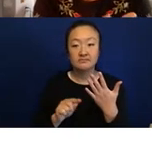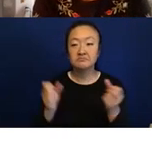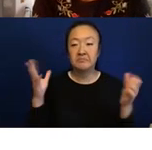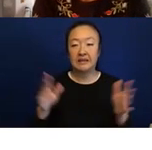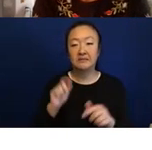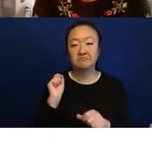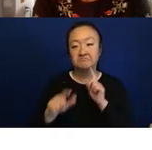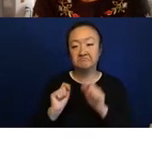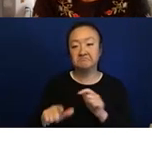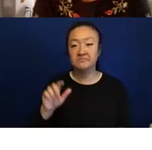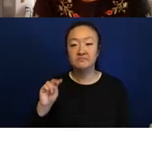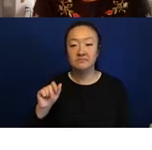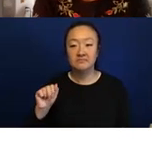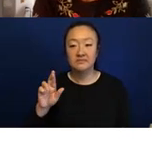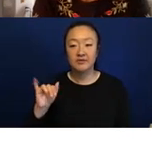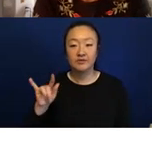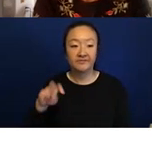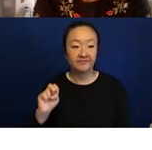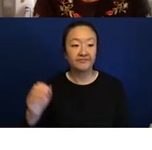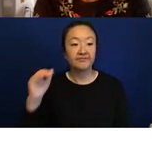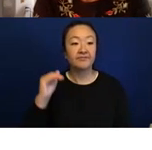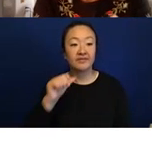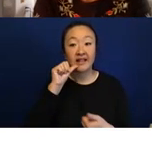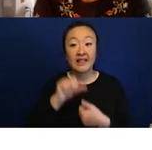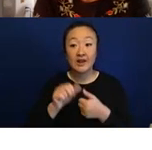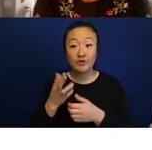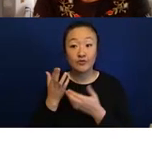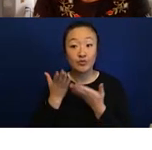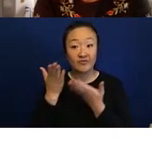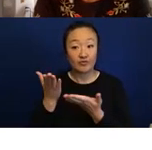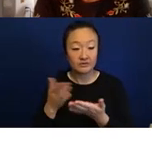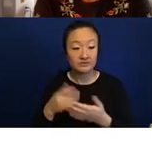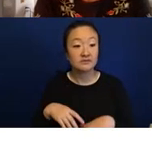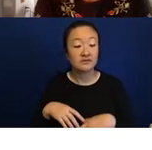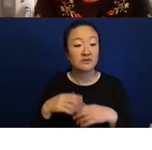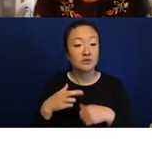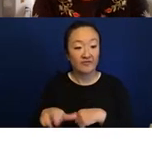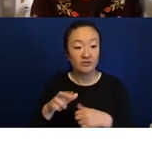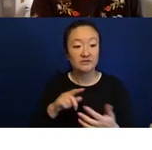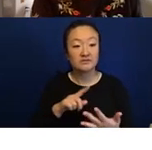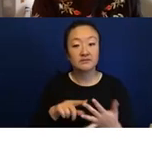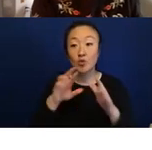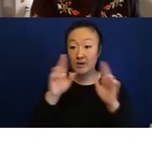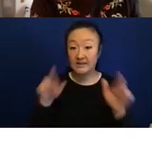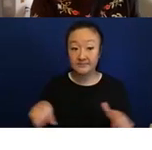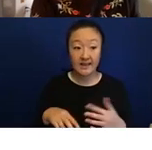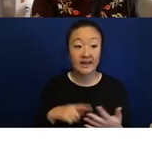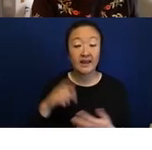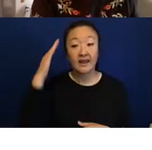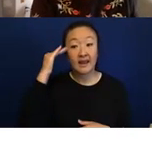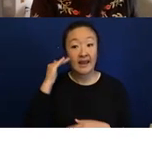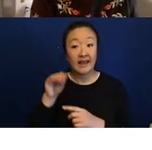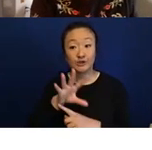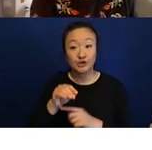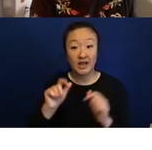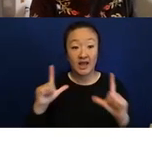questions, a letter of reference, your resume, your headshot, and work samples. So we'll talk about those.